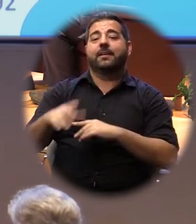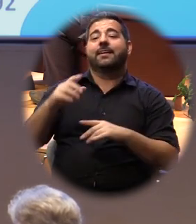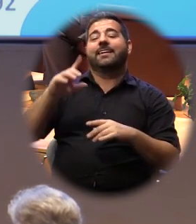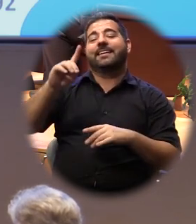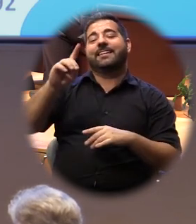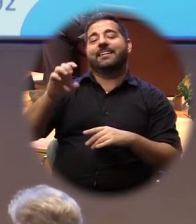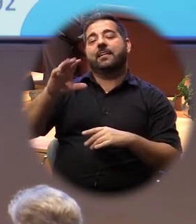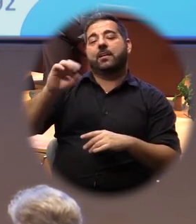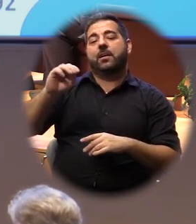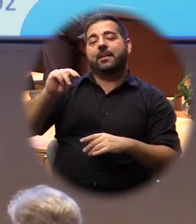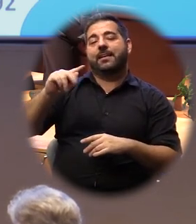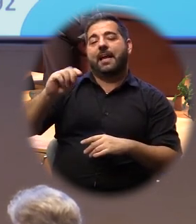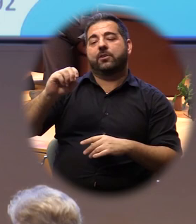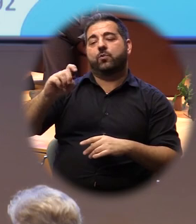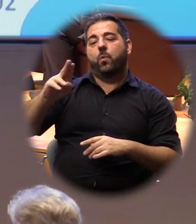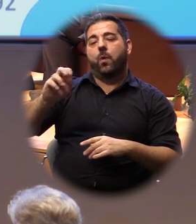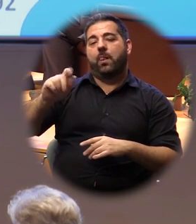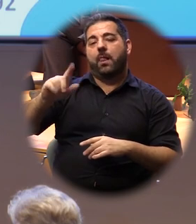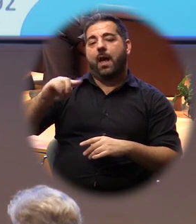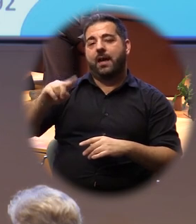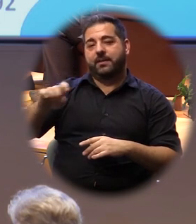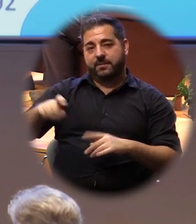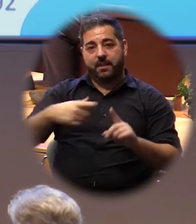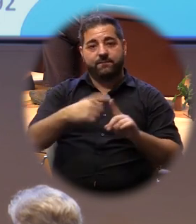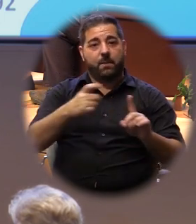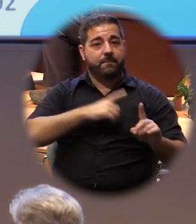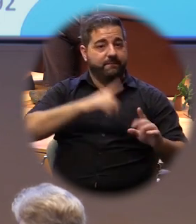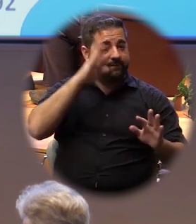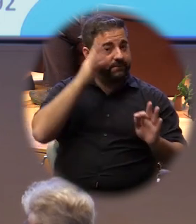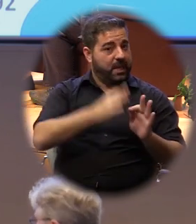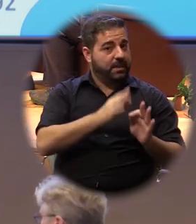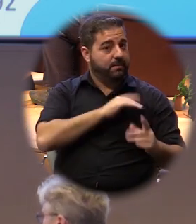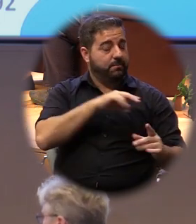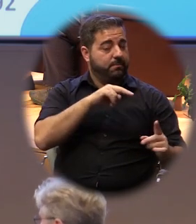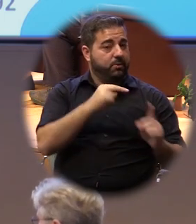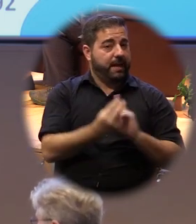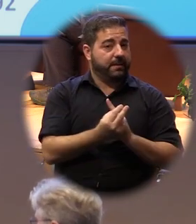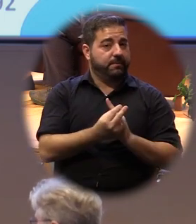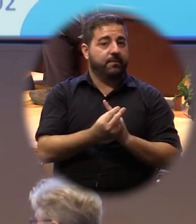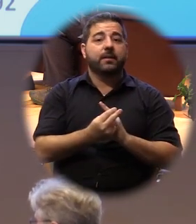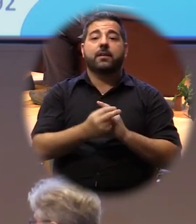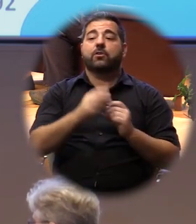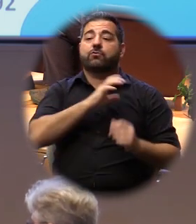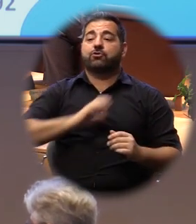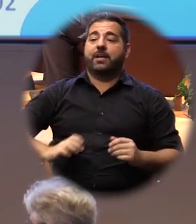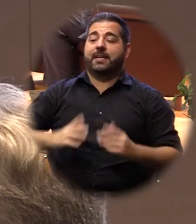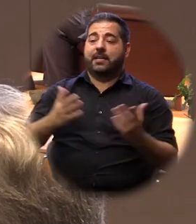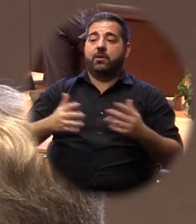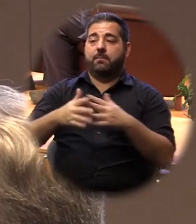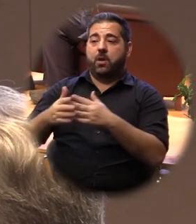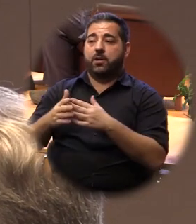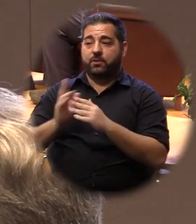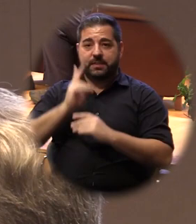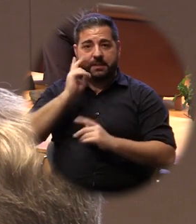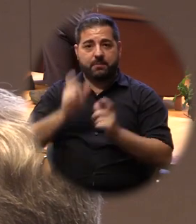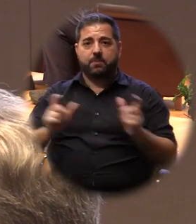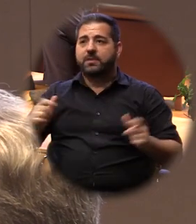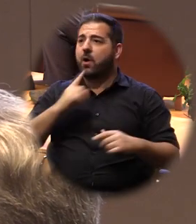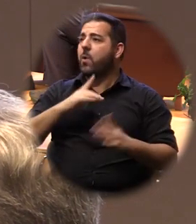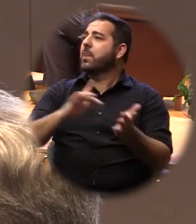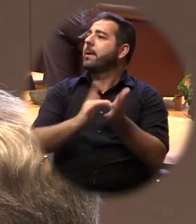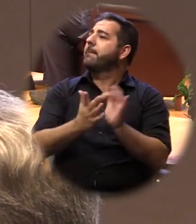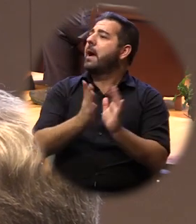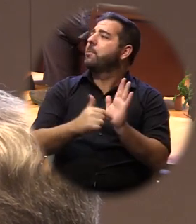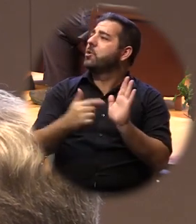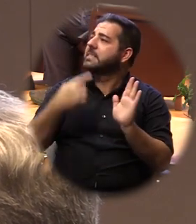decontextualizing. I think from a faith perspective, especially in Christianity in America, we see so often folks will say, well, the Bible says there